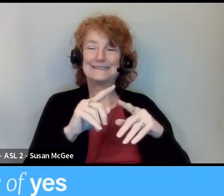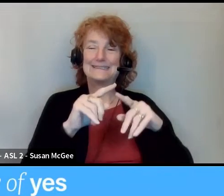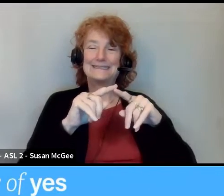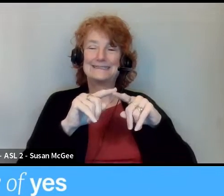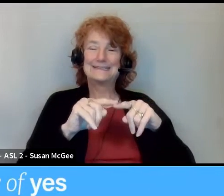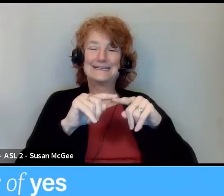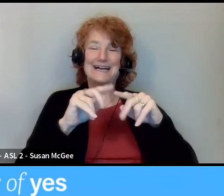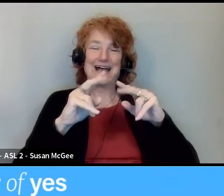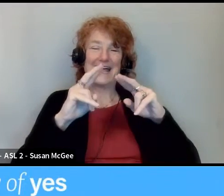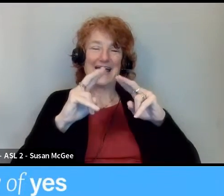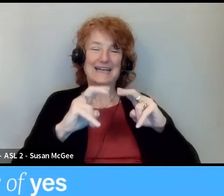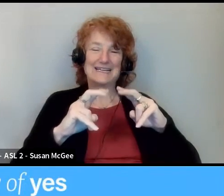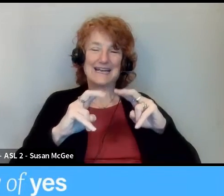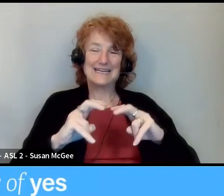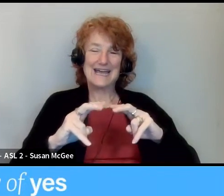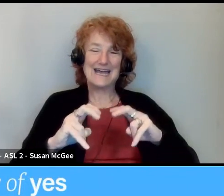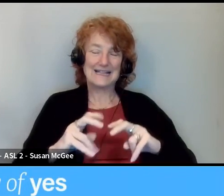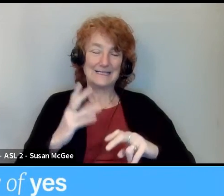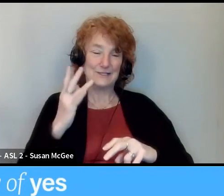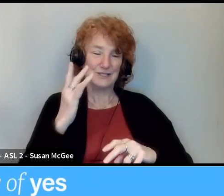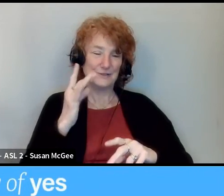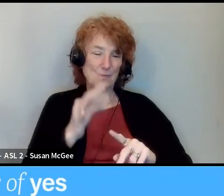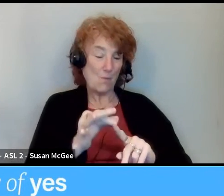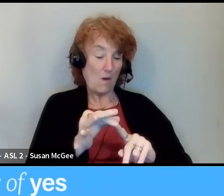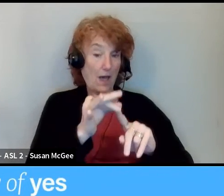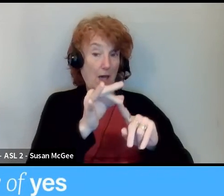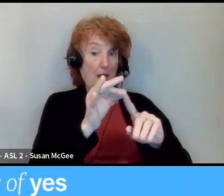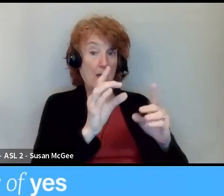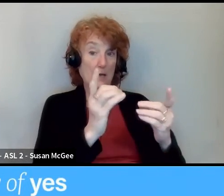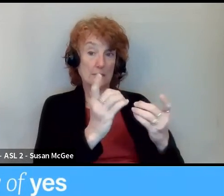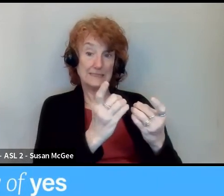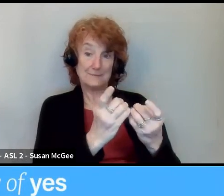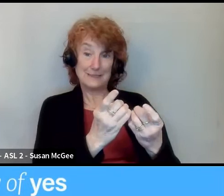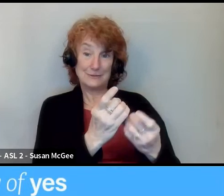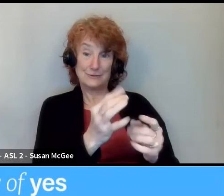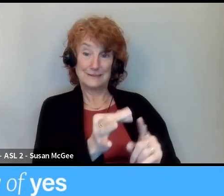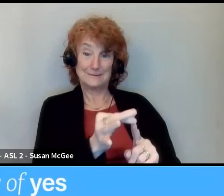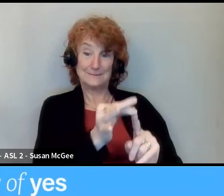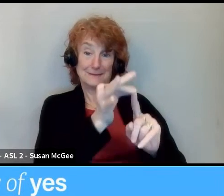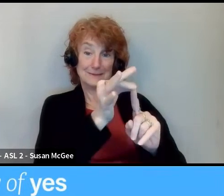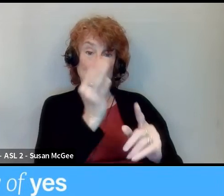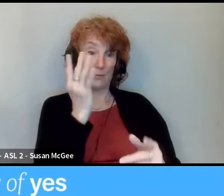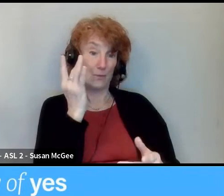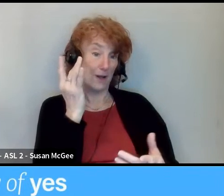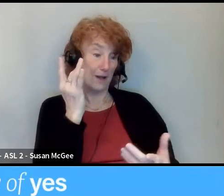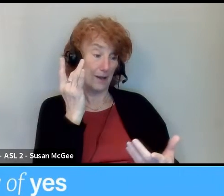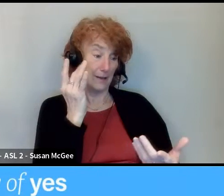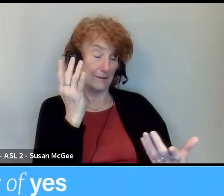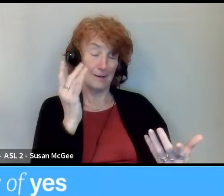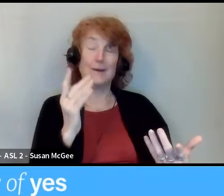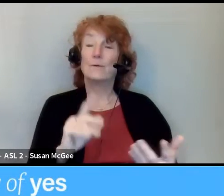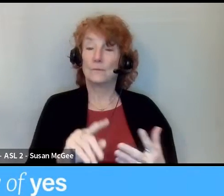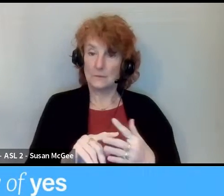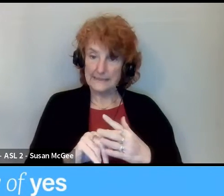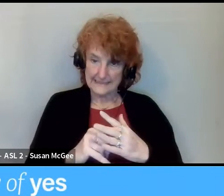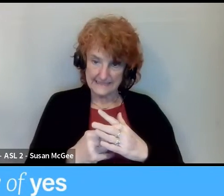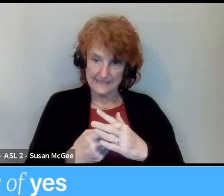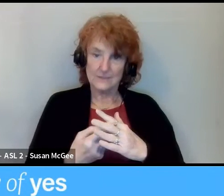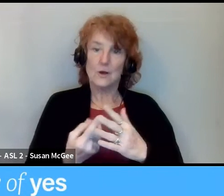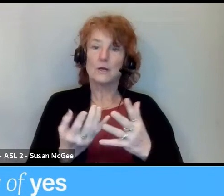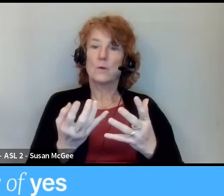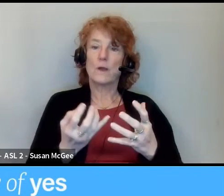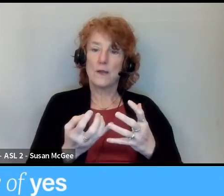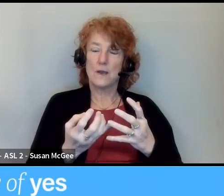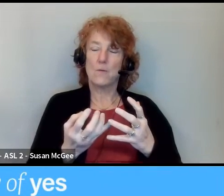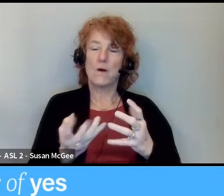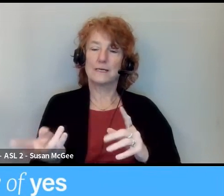what makes individual special districts special. We started from a baseline of wanting to carry through our housing opportunity proposals, but there are many